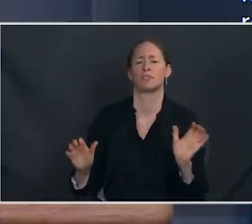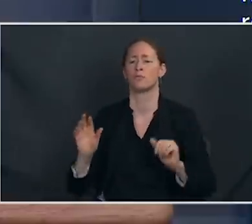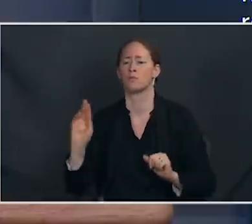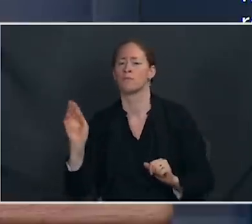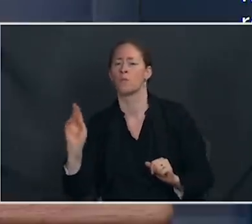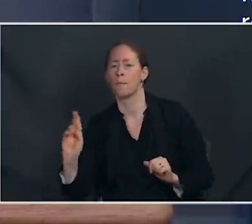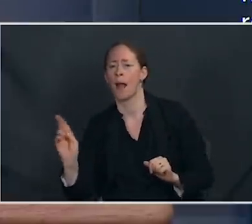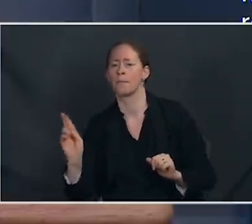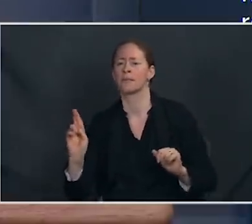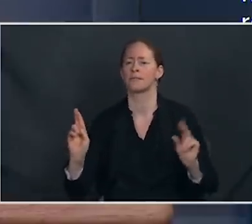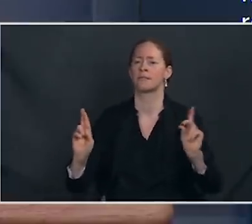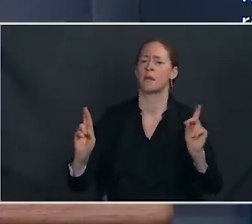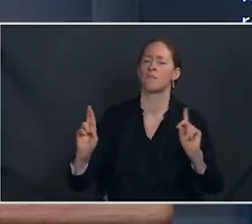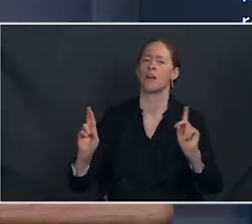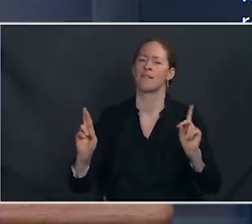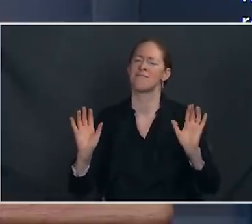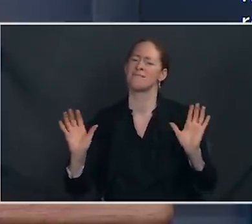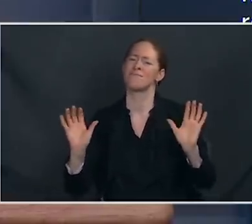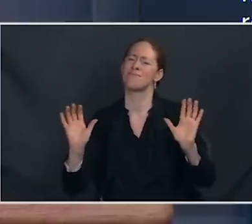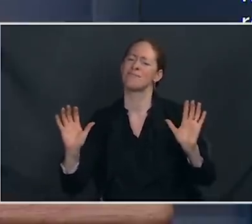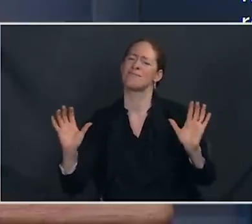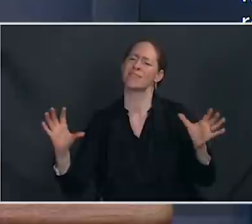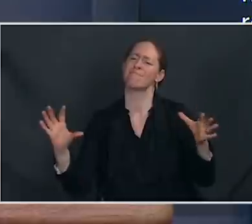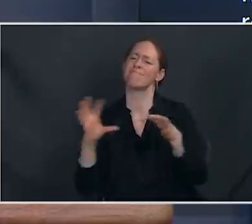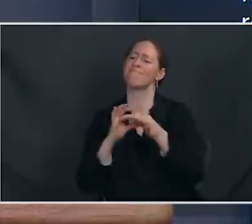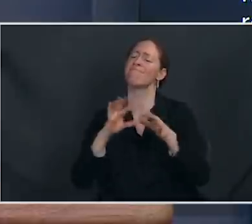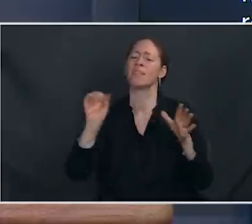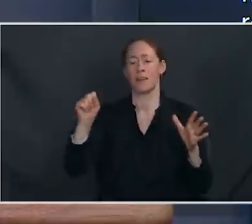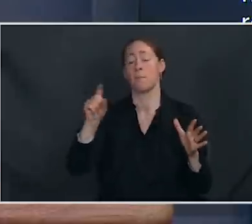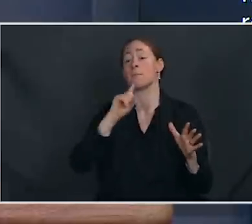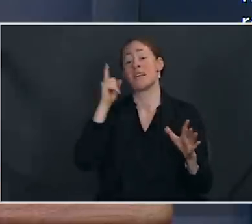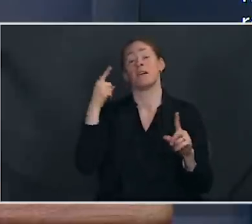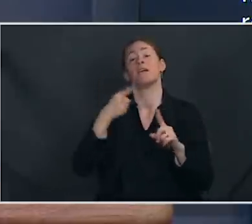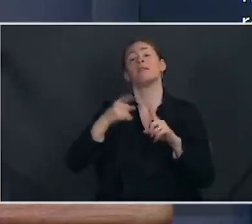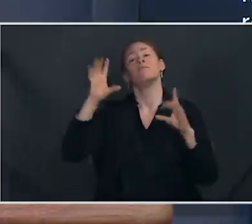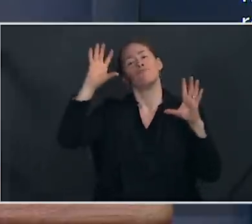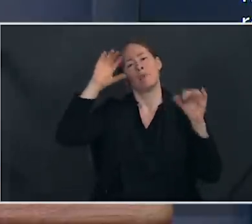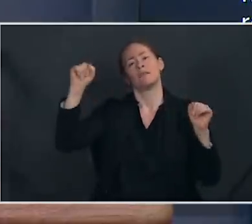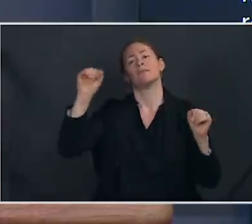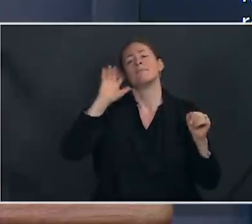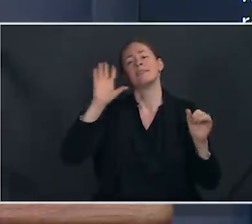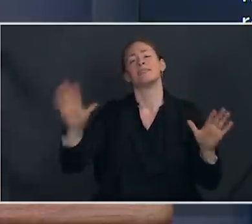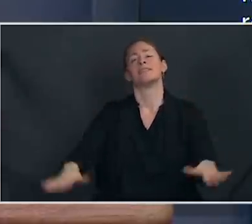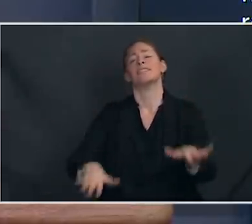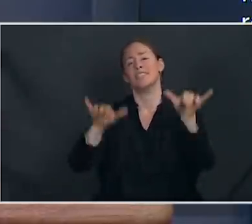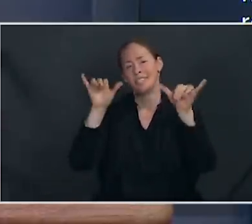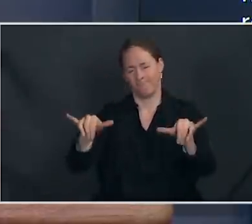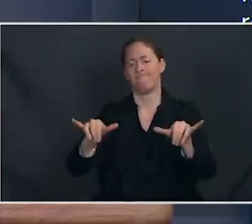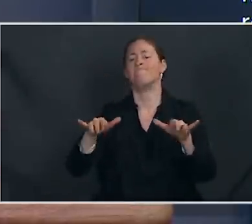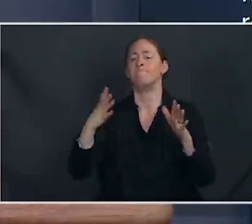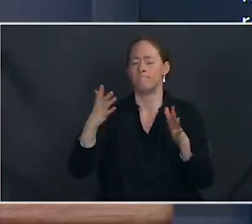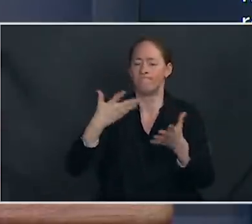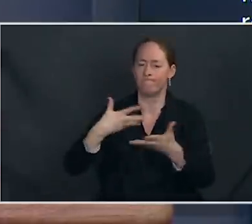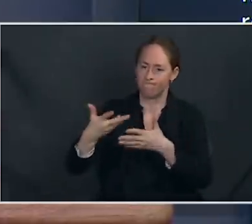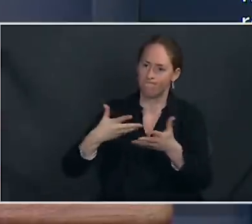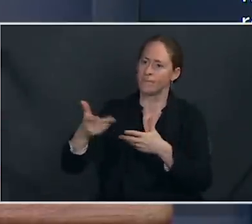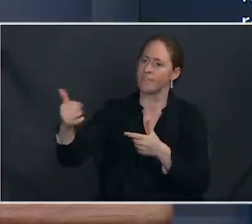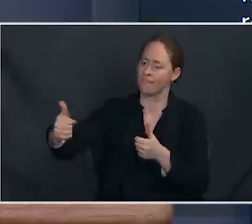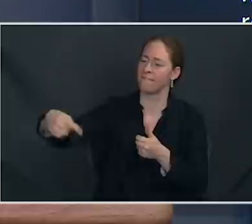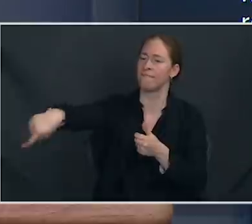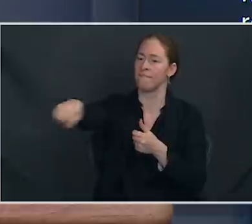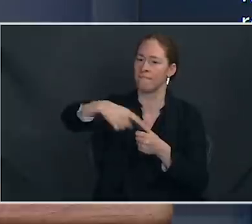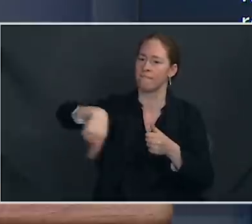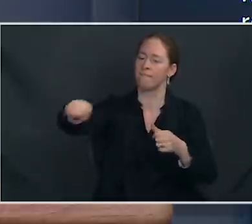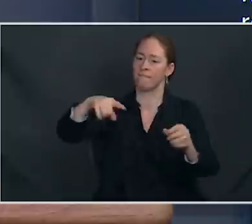progress. But, you know, I think what the President will continue to do privately in his conversations with members of Congress, Democrats and Republicans, and publicly,